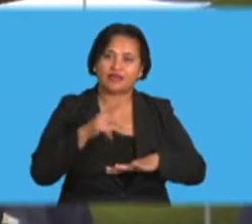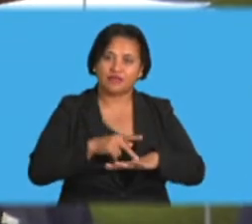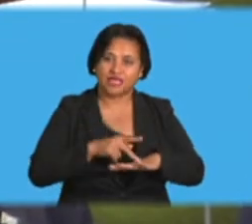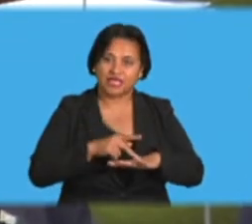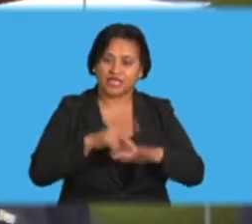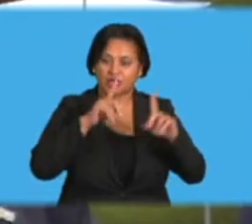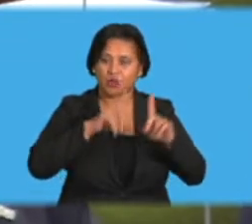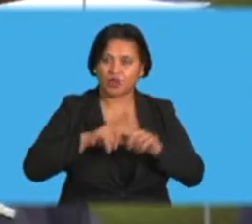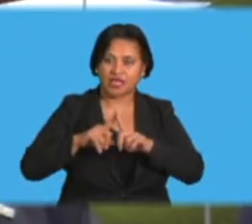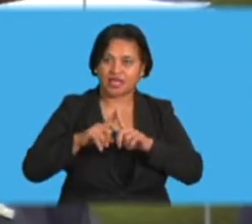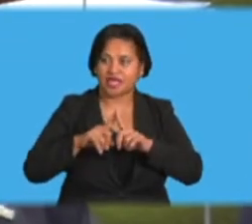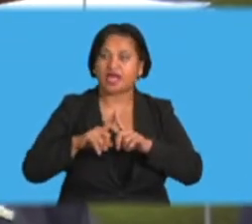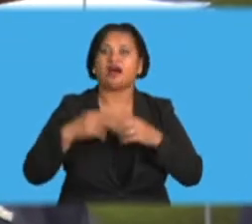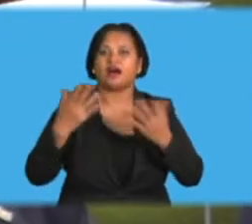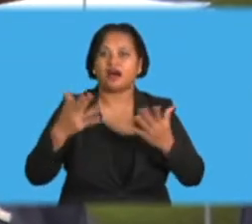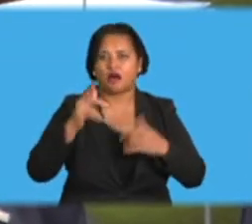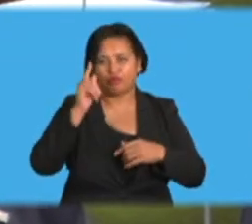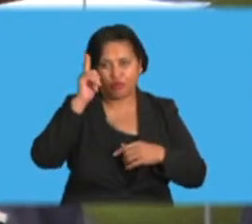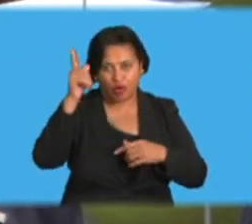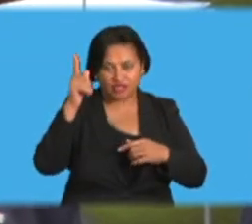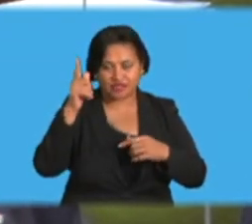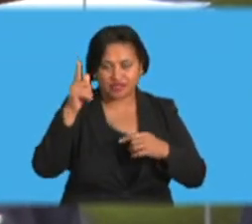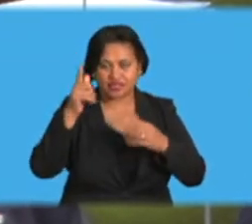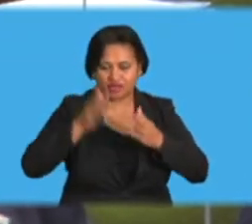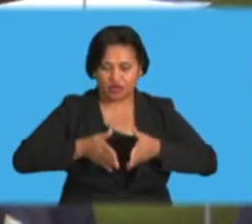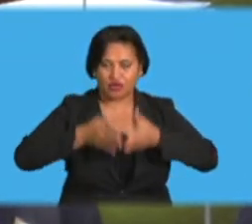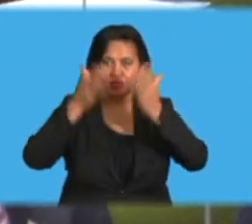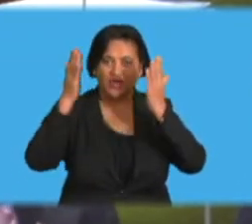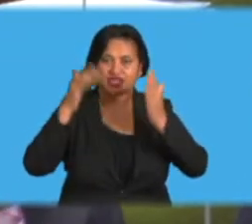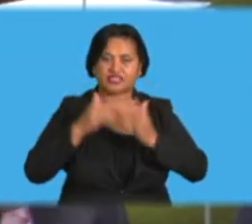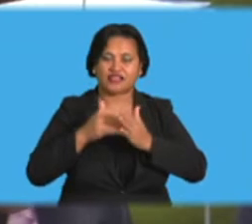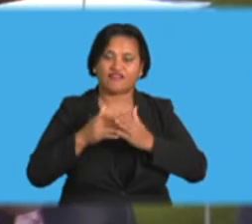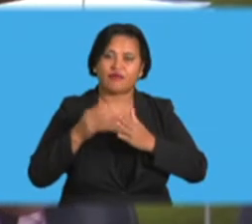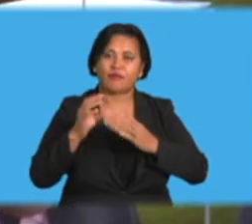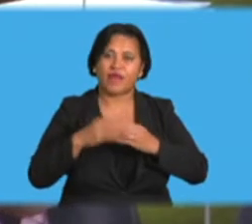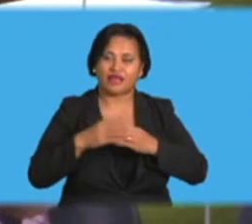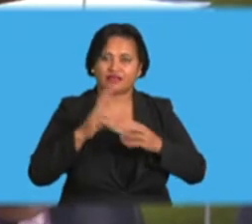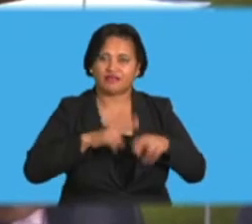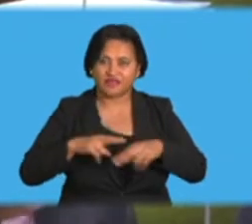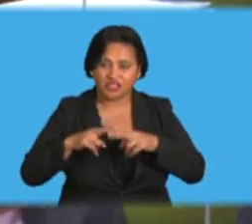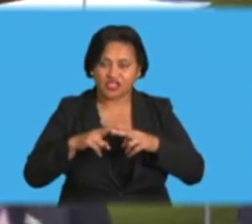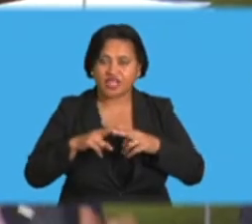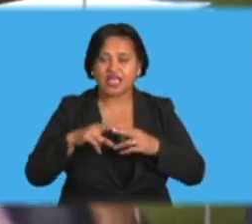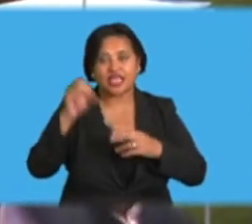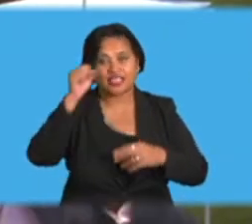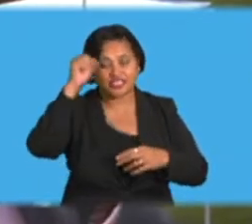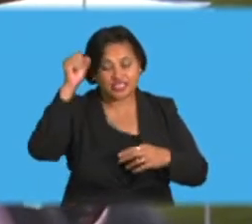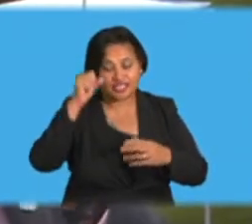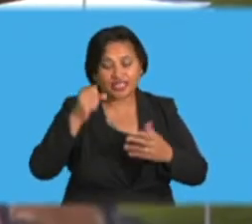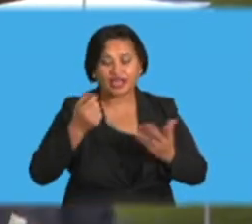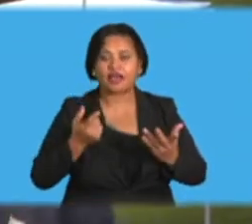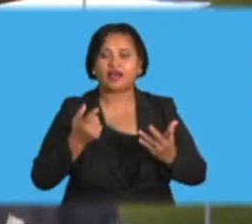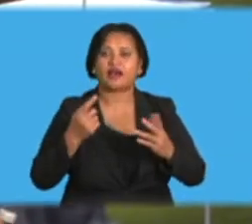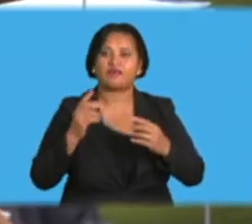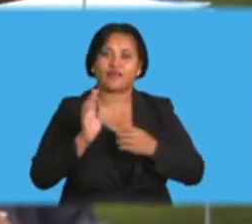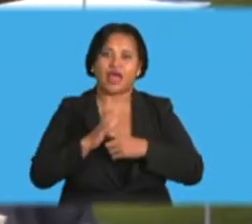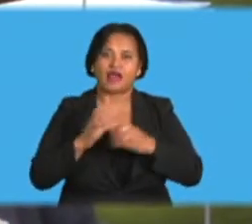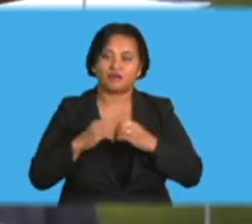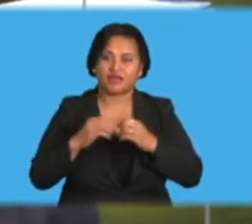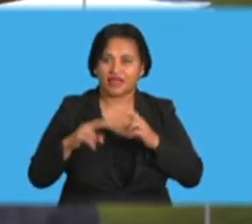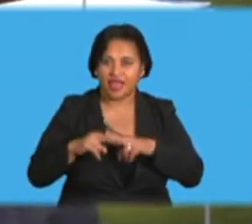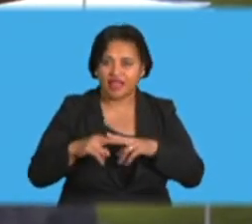Bank of Fiji, Permanent Secretary of Economy, and other senior officials from the Ministry of Economy, RBF, and the Office of the Solicitor